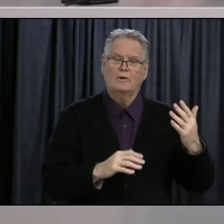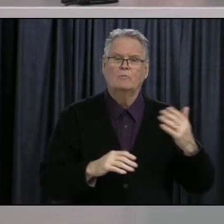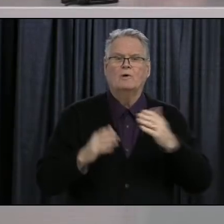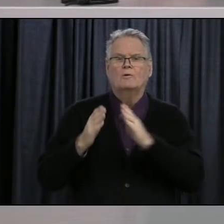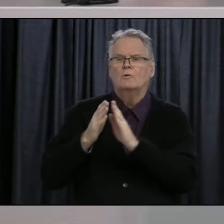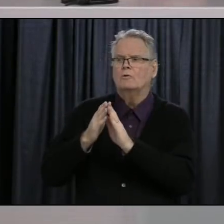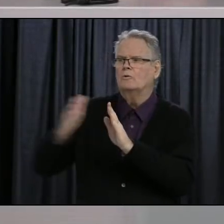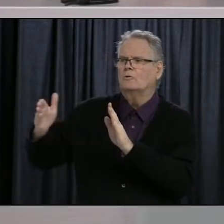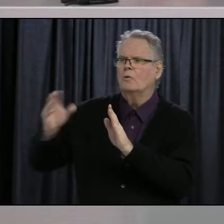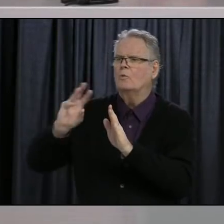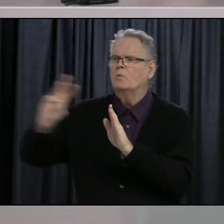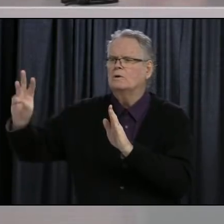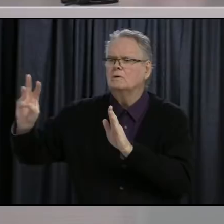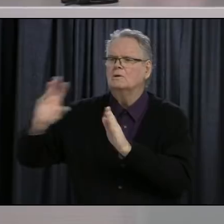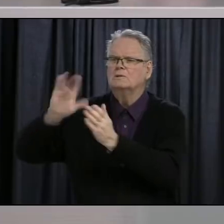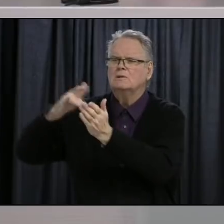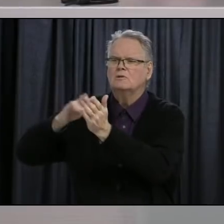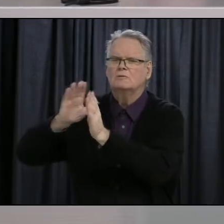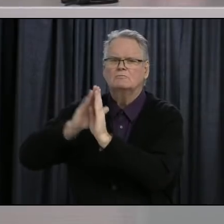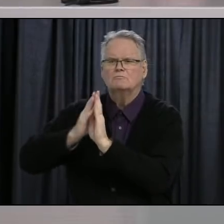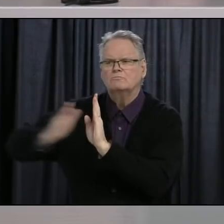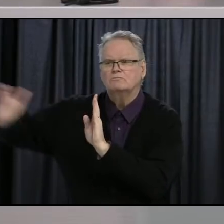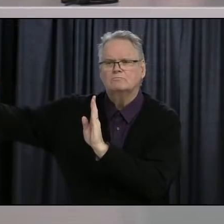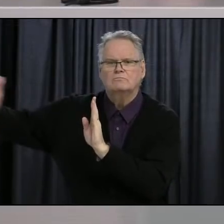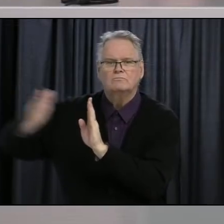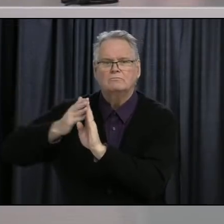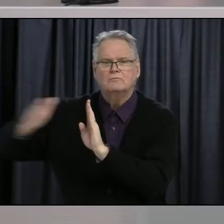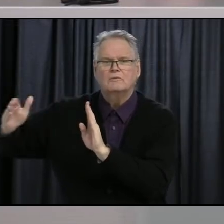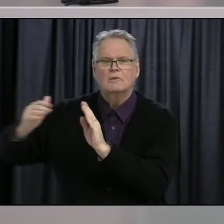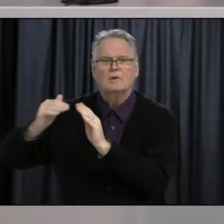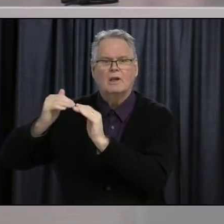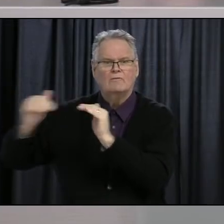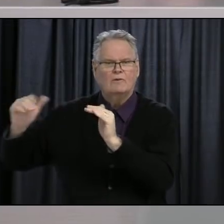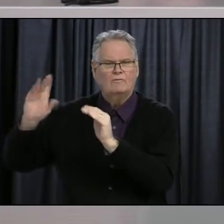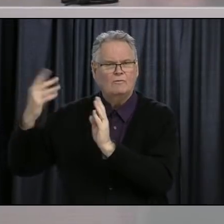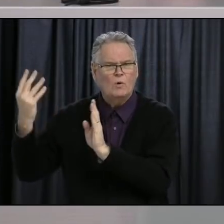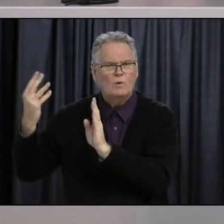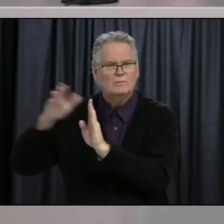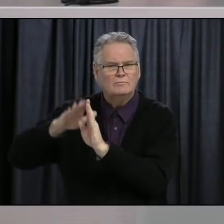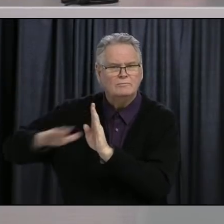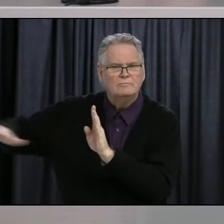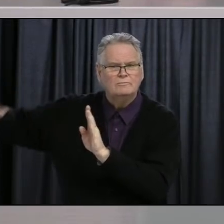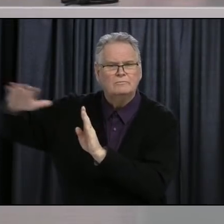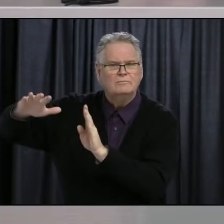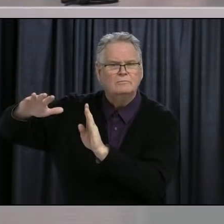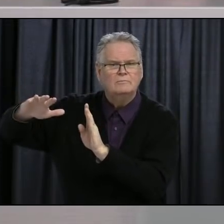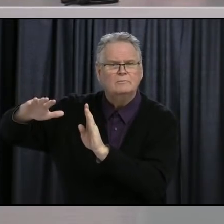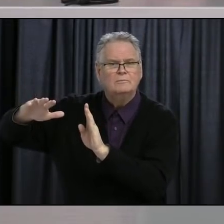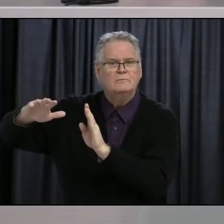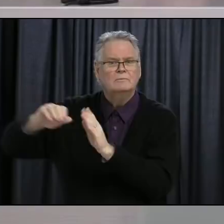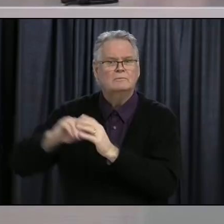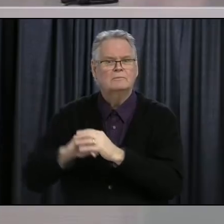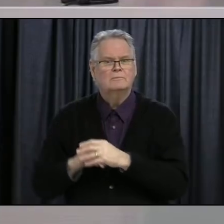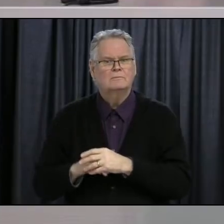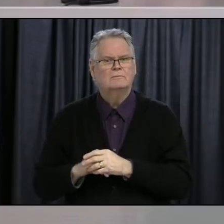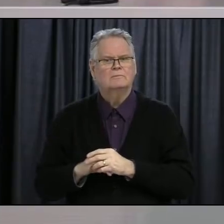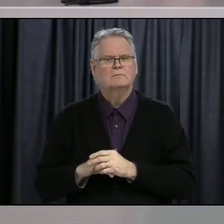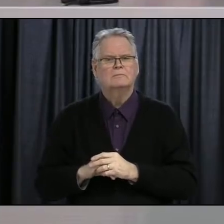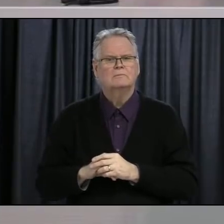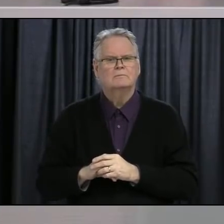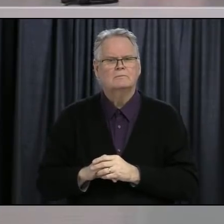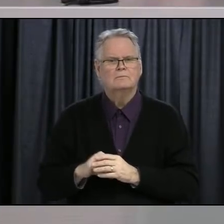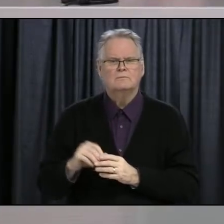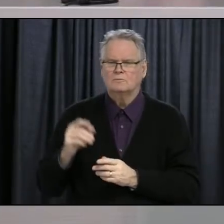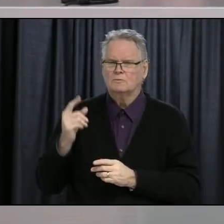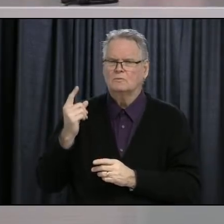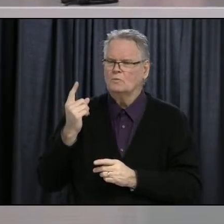with complex needs. They've raised a lot of concerns, I've heard from multiple at this point, with what's unsafe for one group of kids. Isn't that unsafe